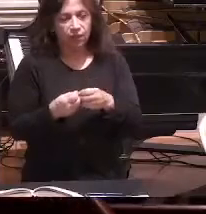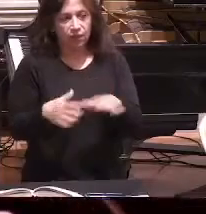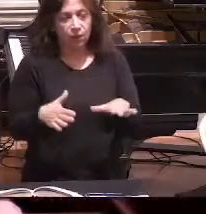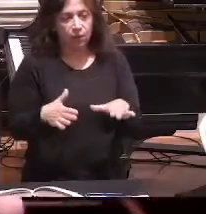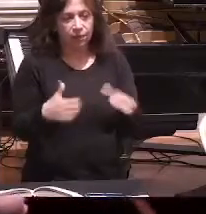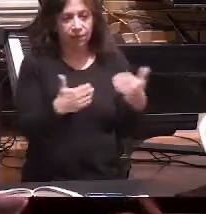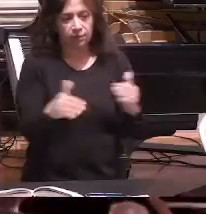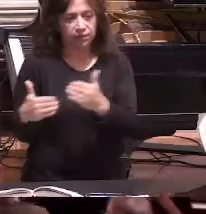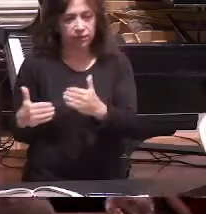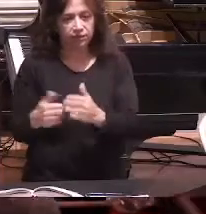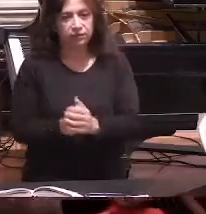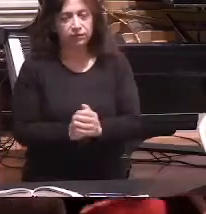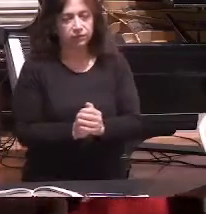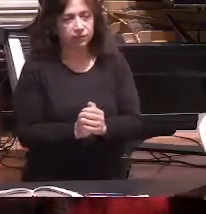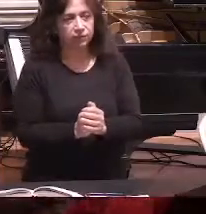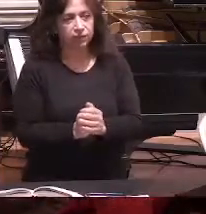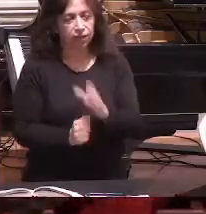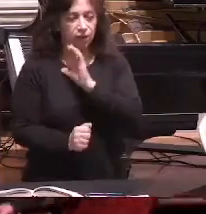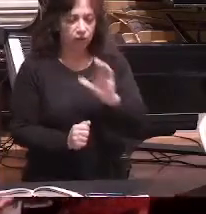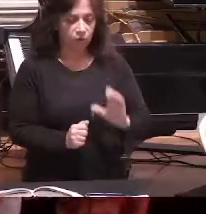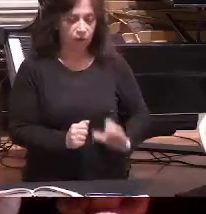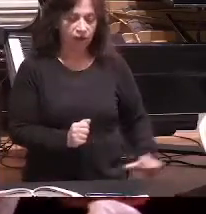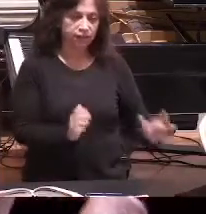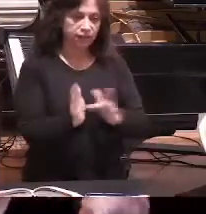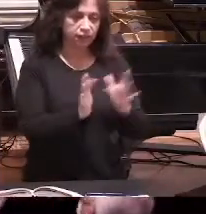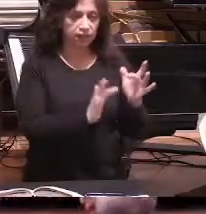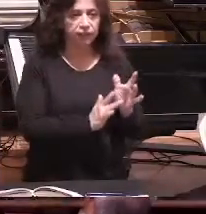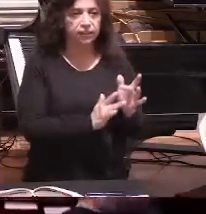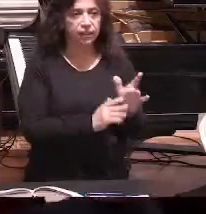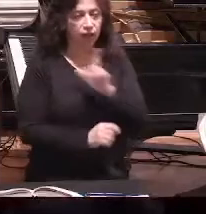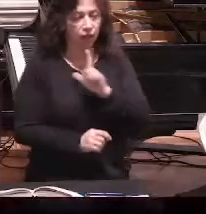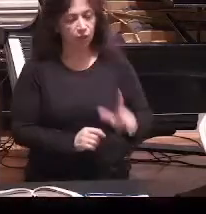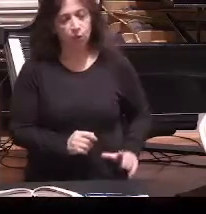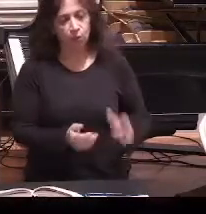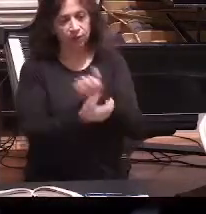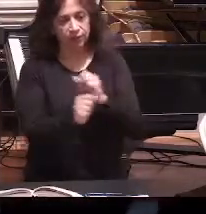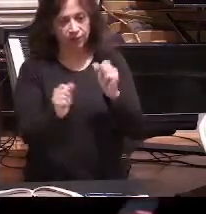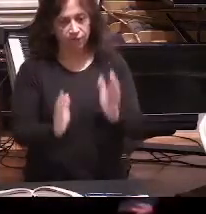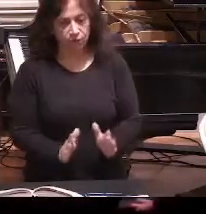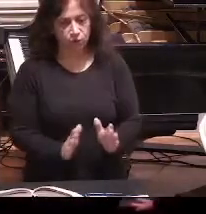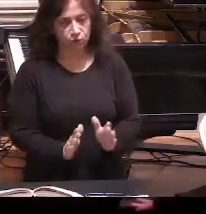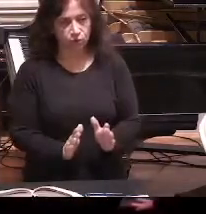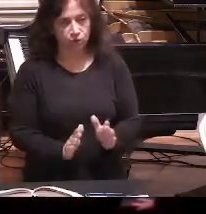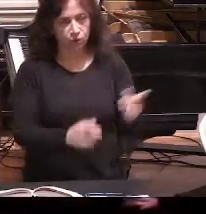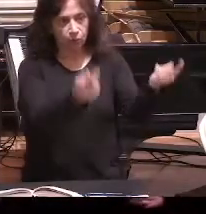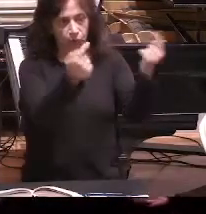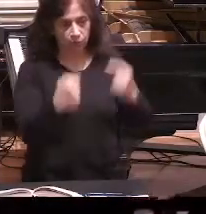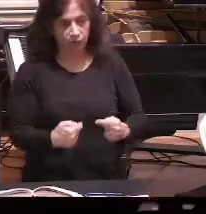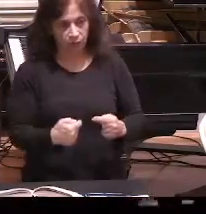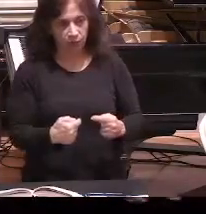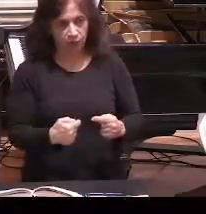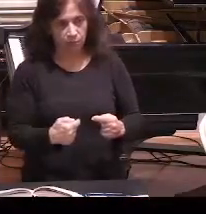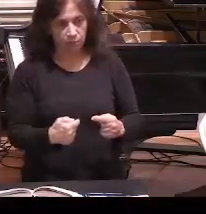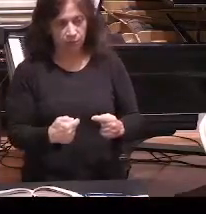borders. A Christ, a Jesus, a Lord, a Savior, who came and put